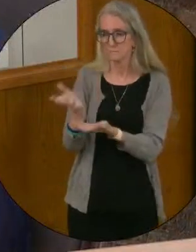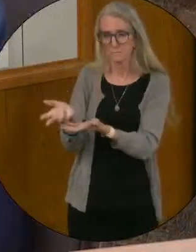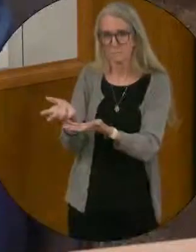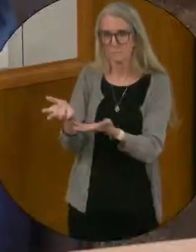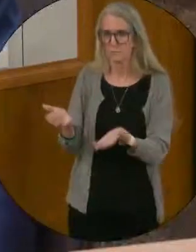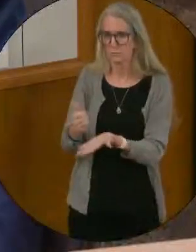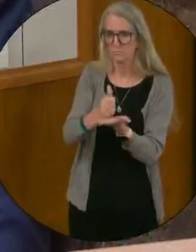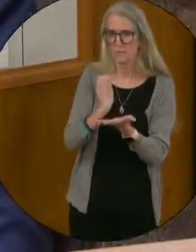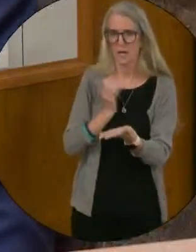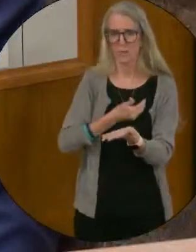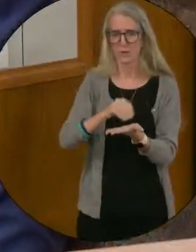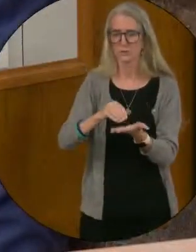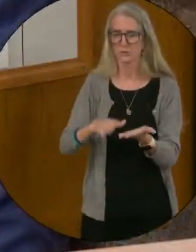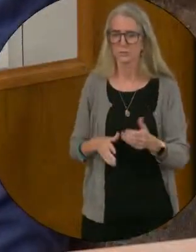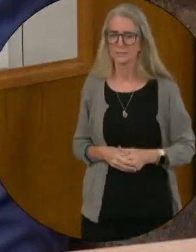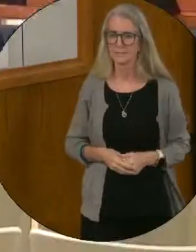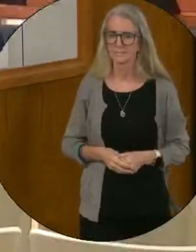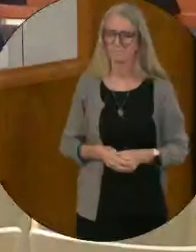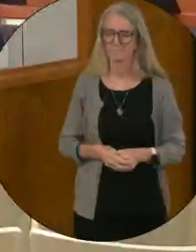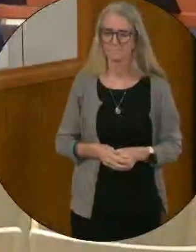kids.